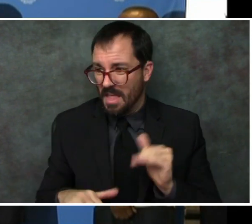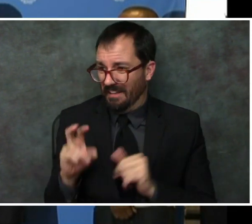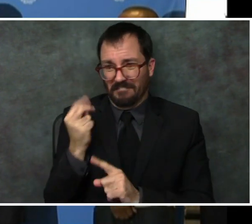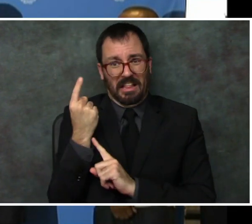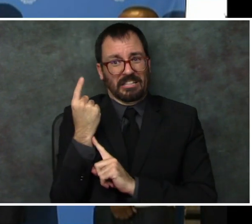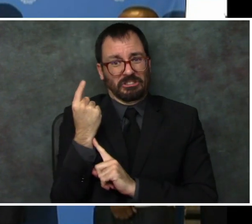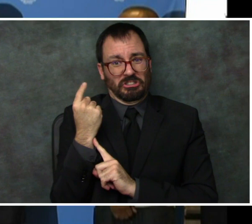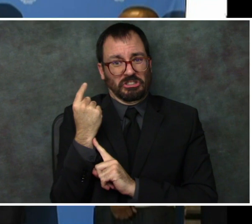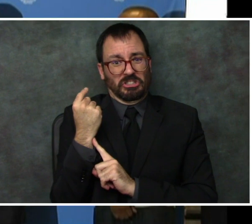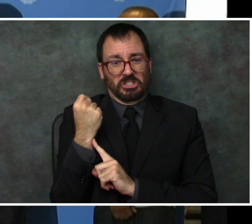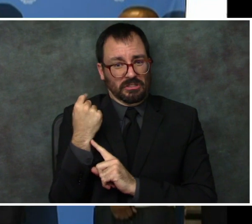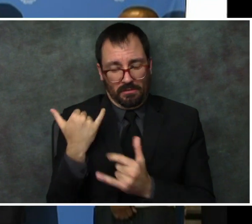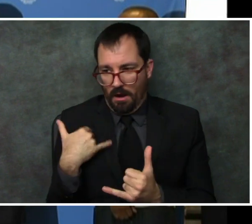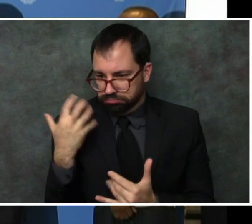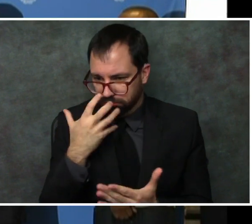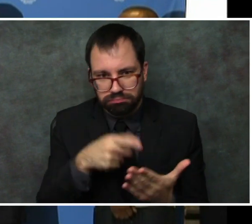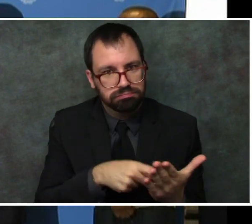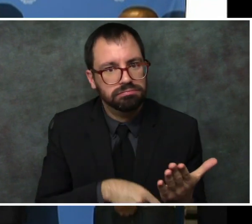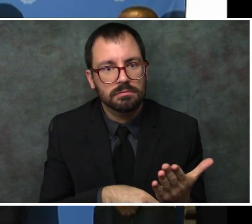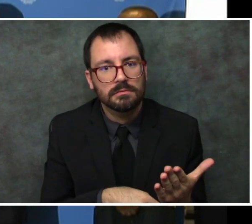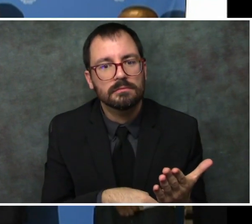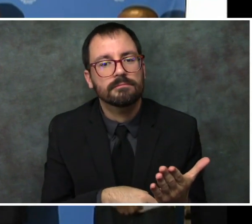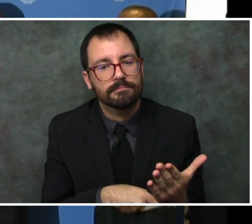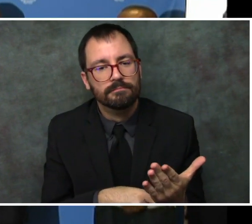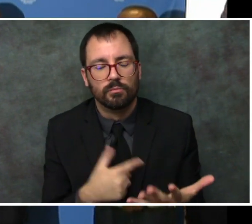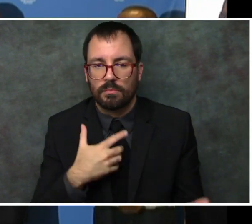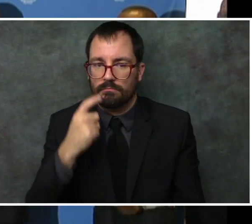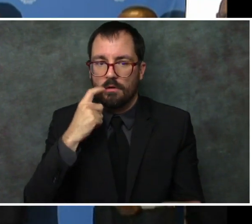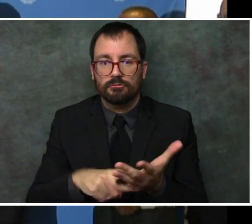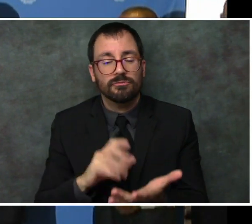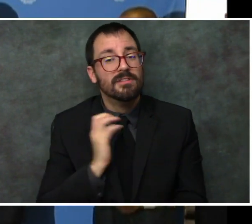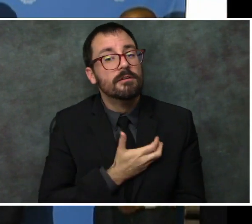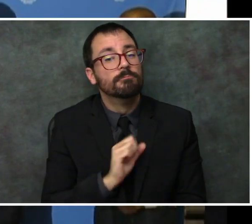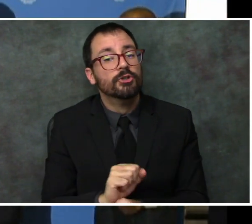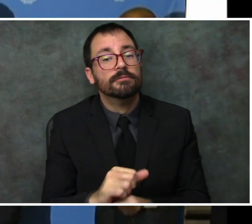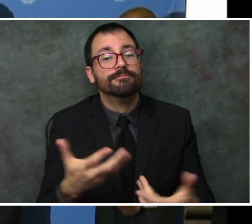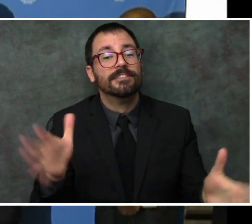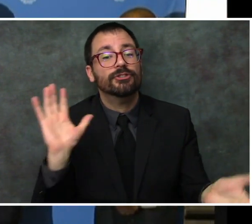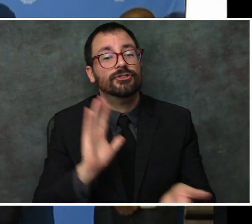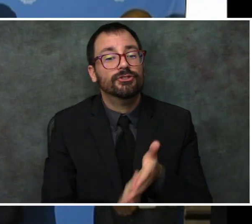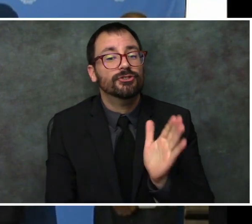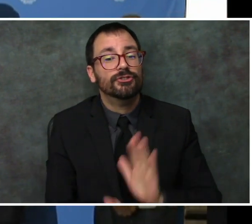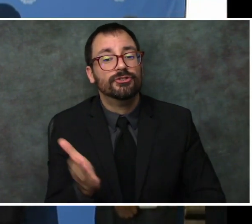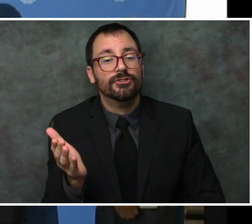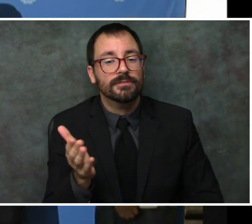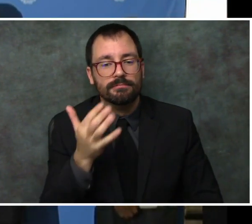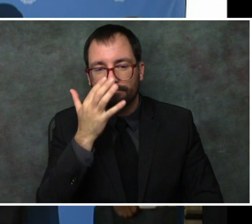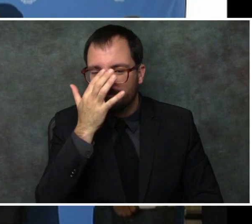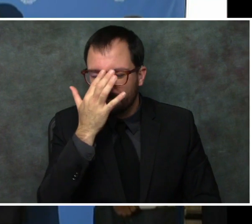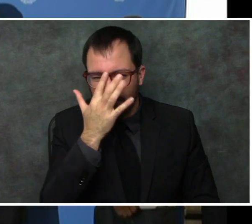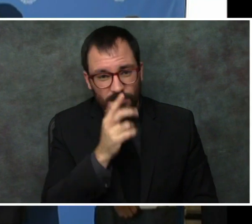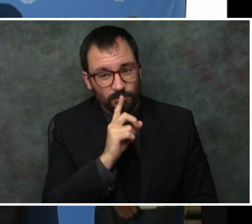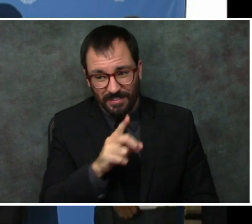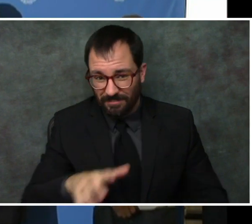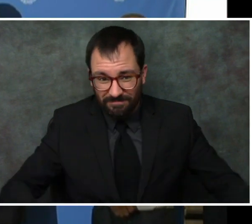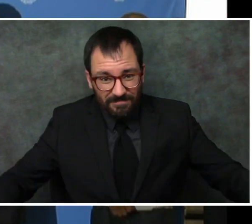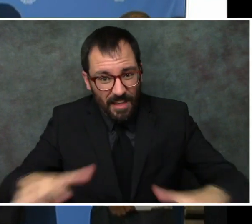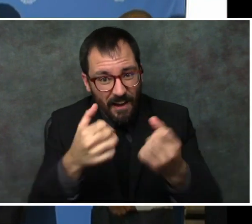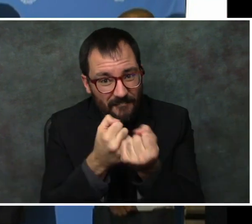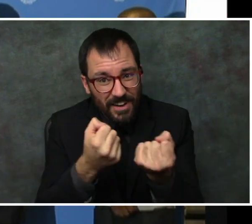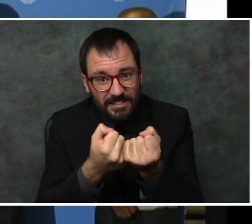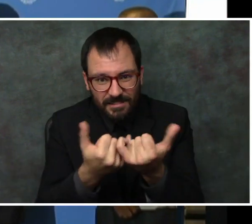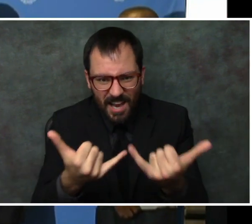this isn't just about us. It really is about the advocates on the ground and the activists on the ground who have been pushing for